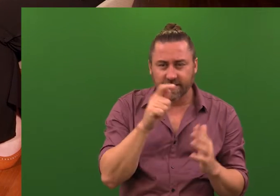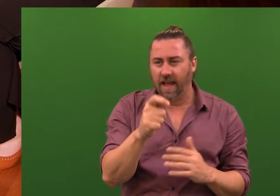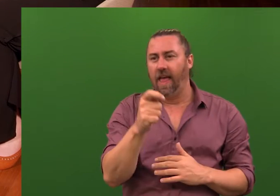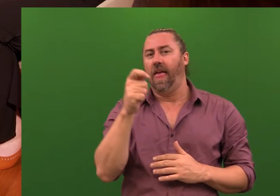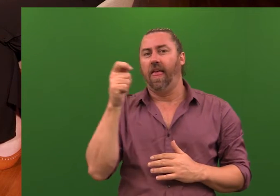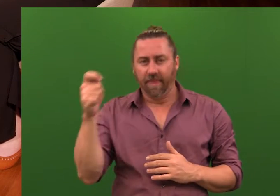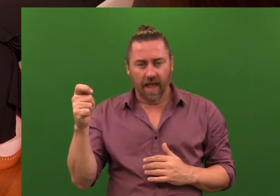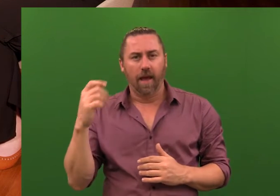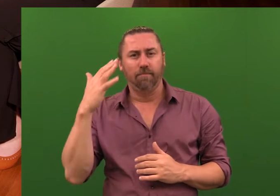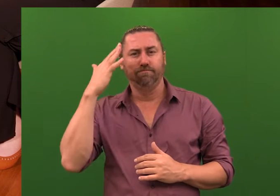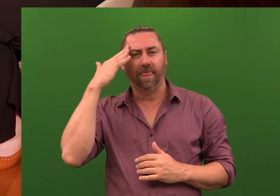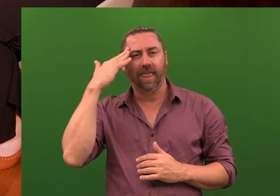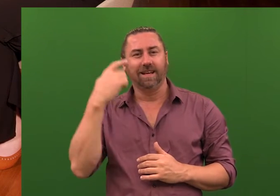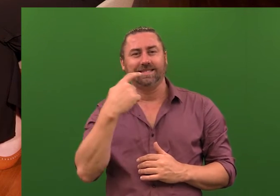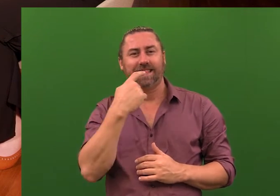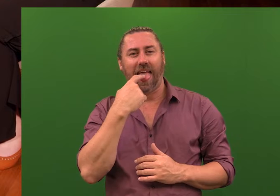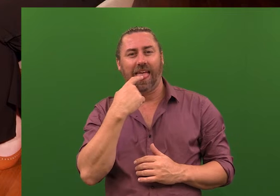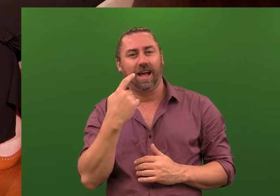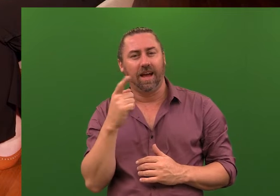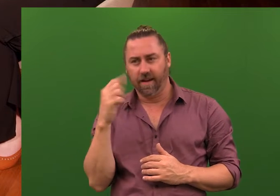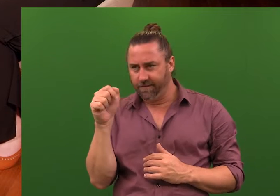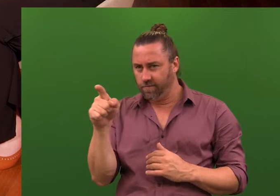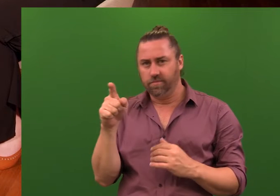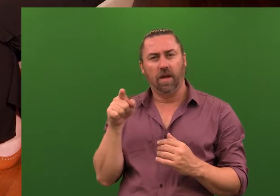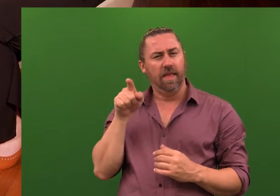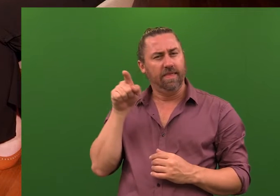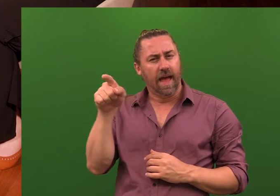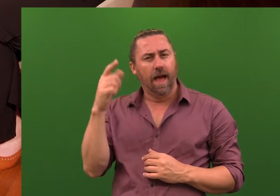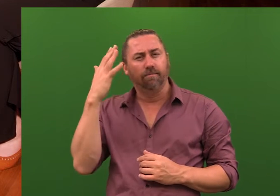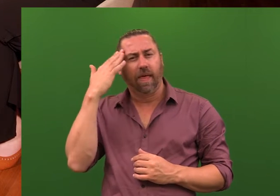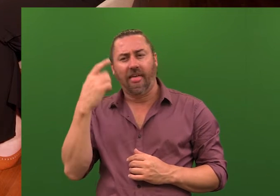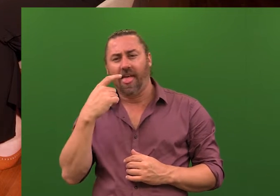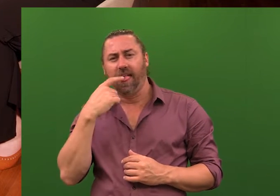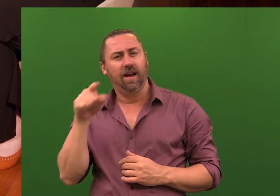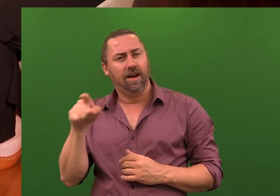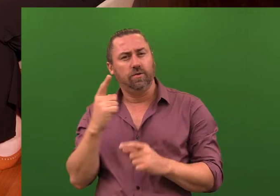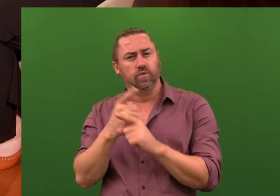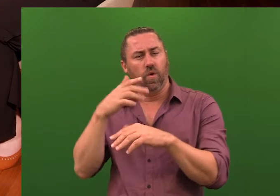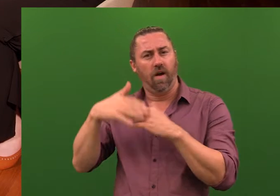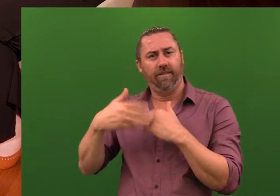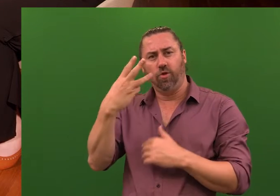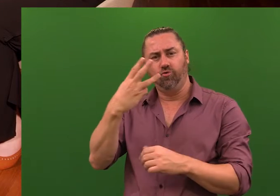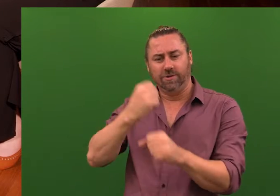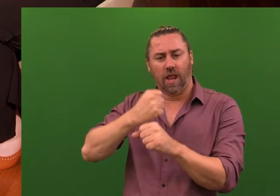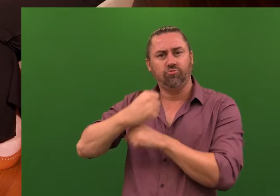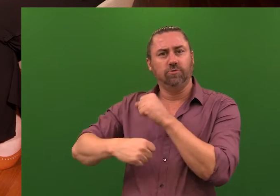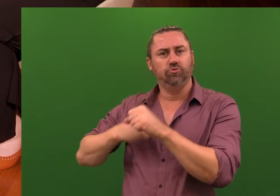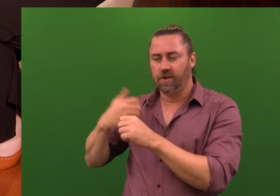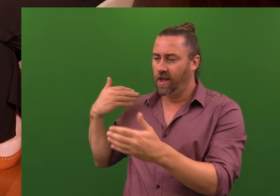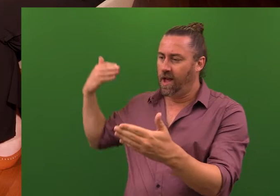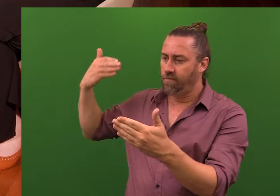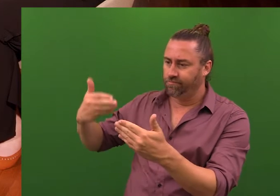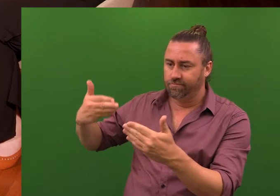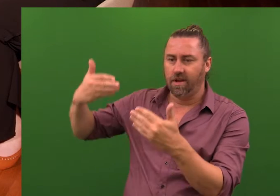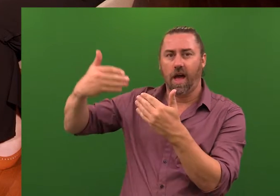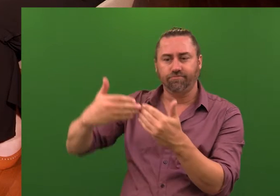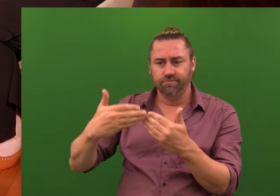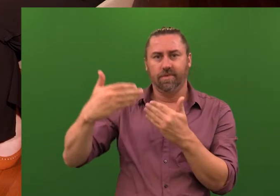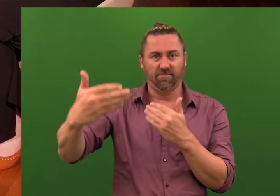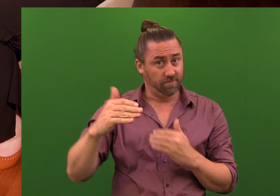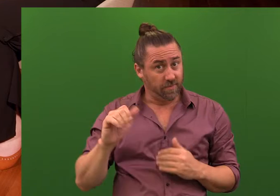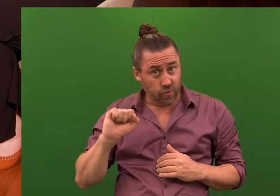erased time and time again, and I thought, well, I'll get the sugar myself. And I'll do. So